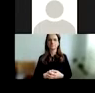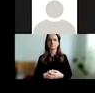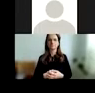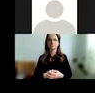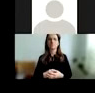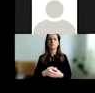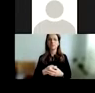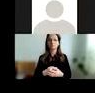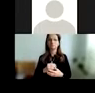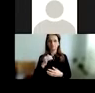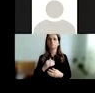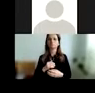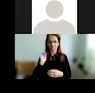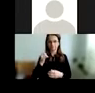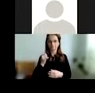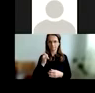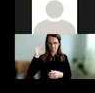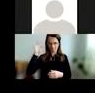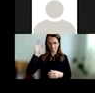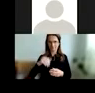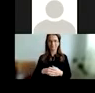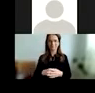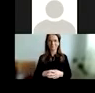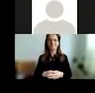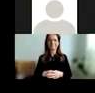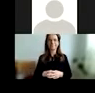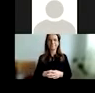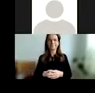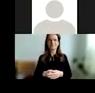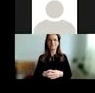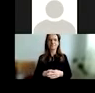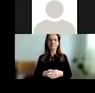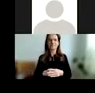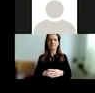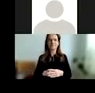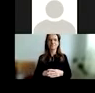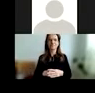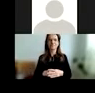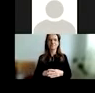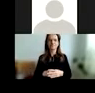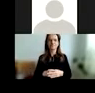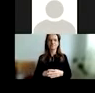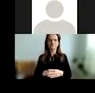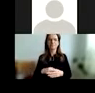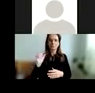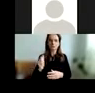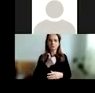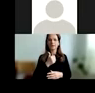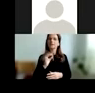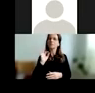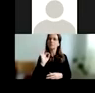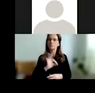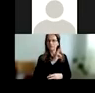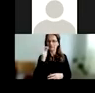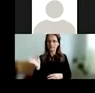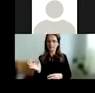Mi dite presentazione? Can you see the Già vediamo se presentation? lo vedo. Yes, we can Ok. see it. Everything Se is incanto, fine. perdon,